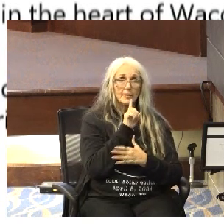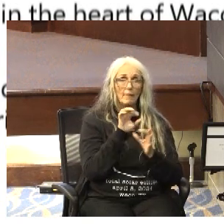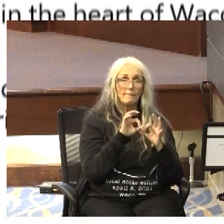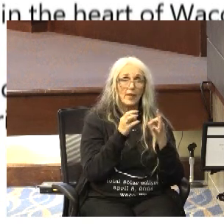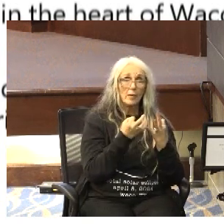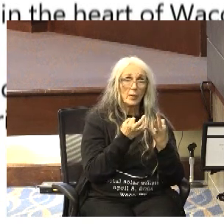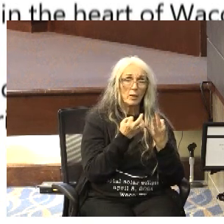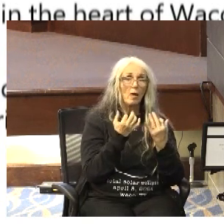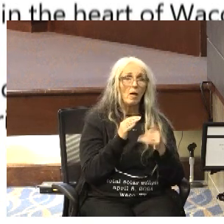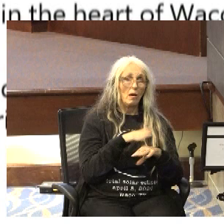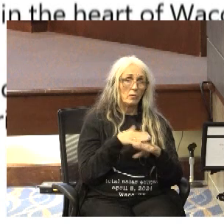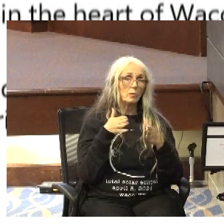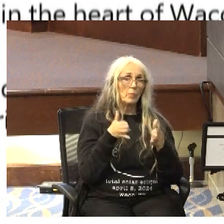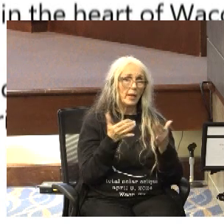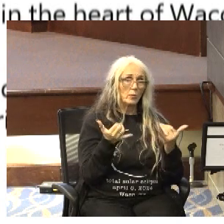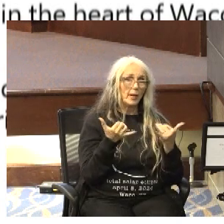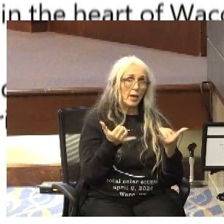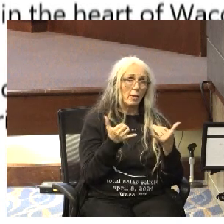the current plan.